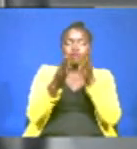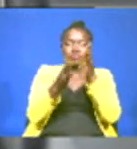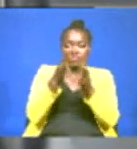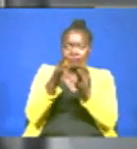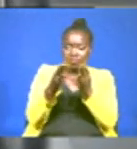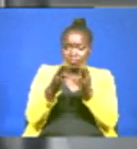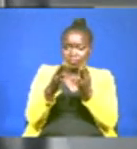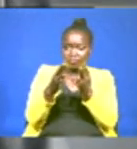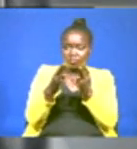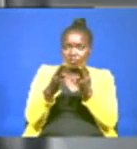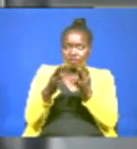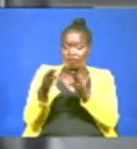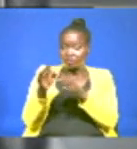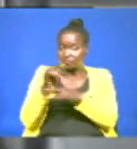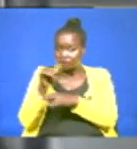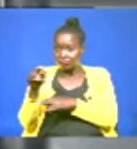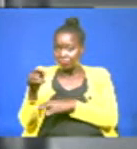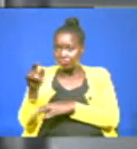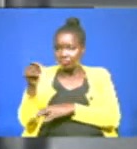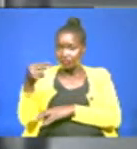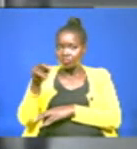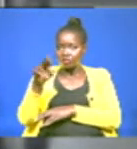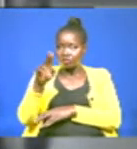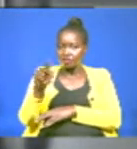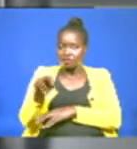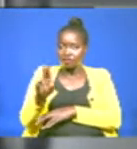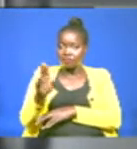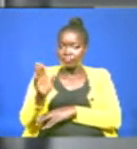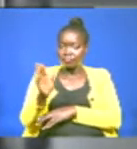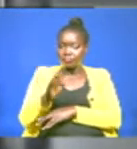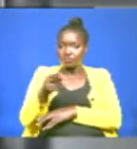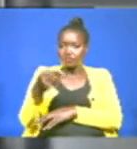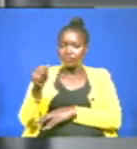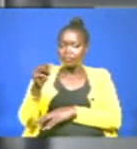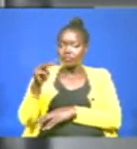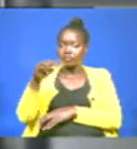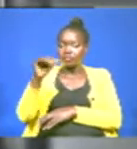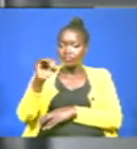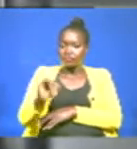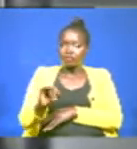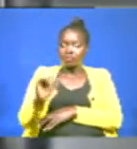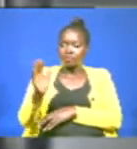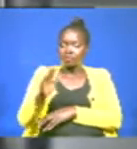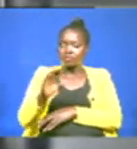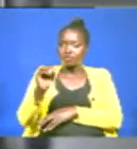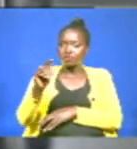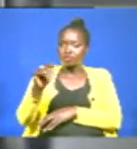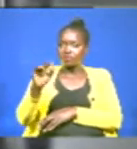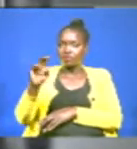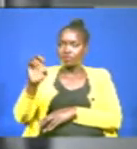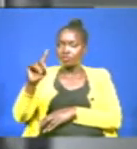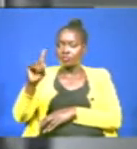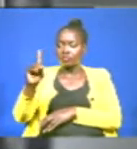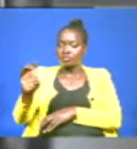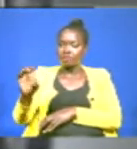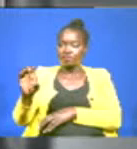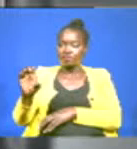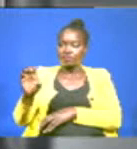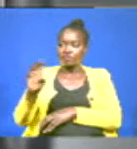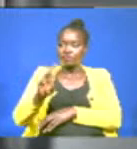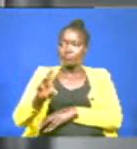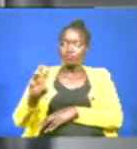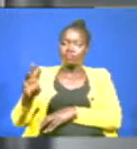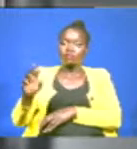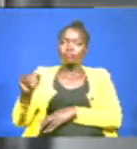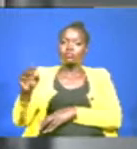1944. He, Harry Thuku, Francis Hamisi, Joseph Otiende, and W.W.W. Awori set